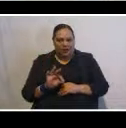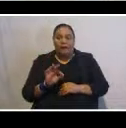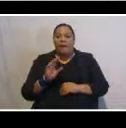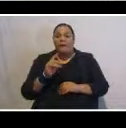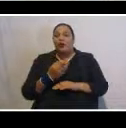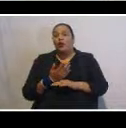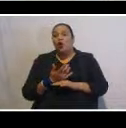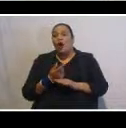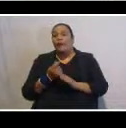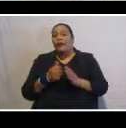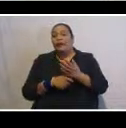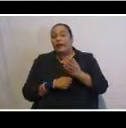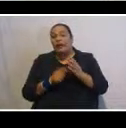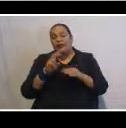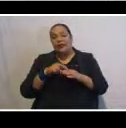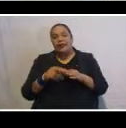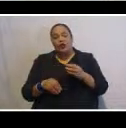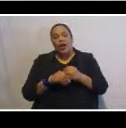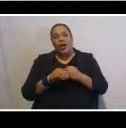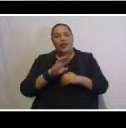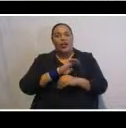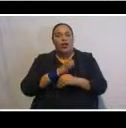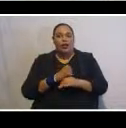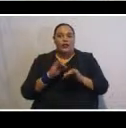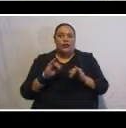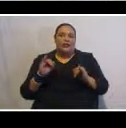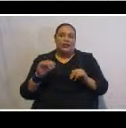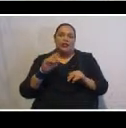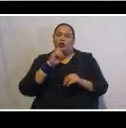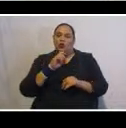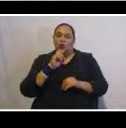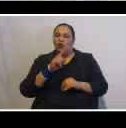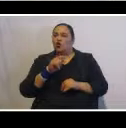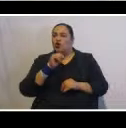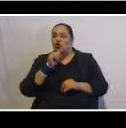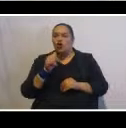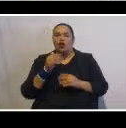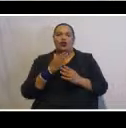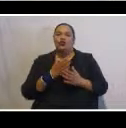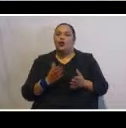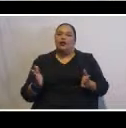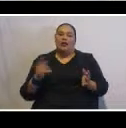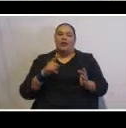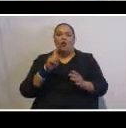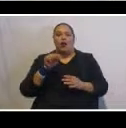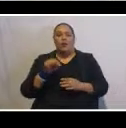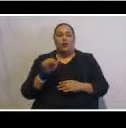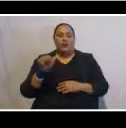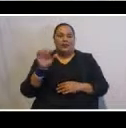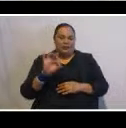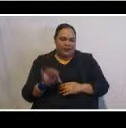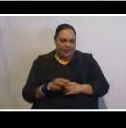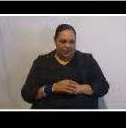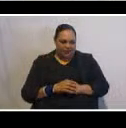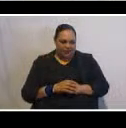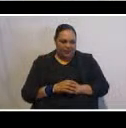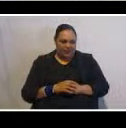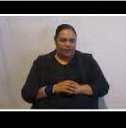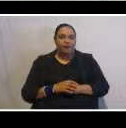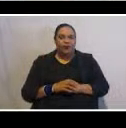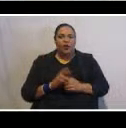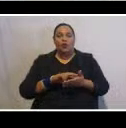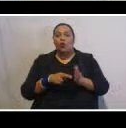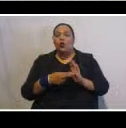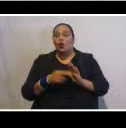carbon tax, this should be added to the energy intensive user group, not general tariffs, this is 1.6%. The role